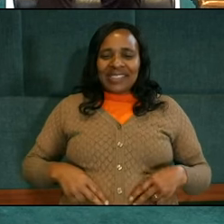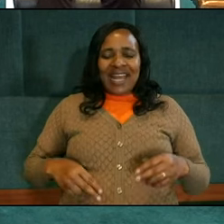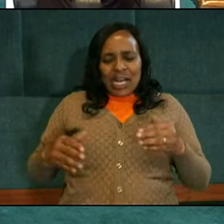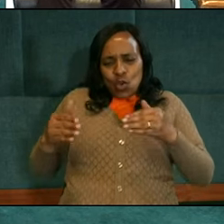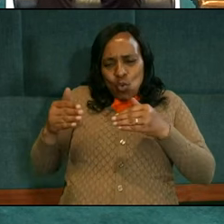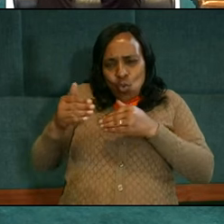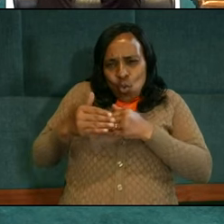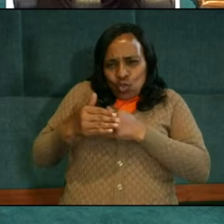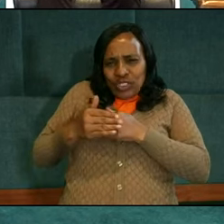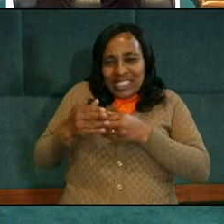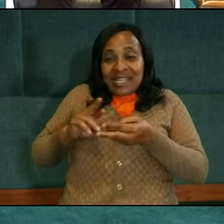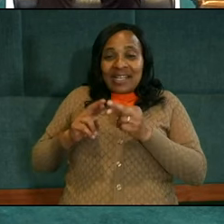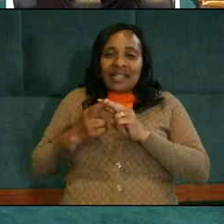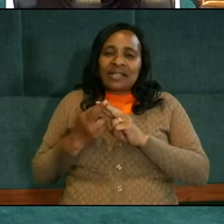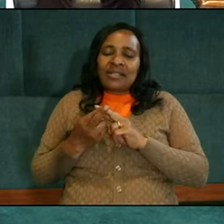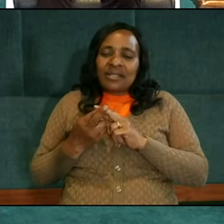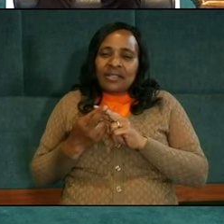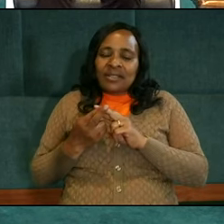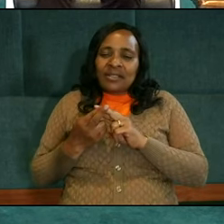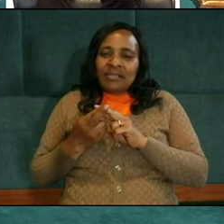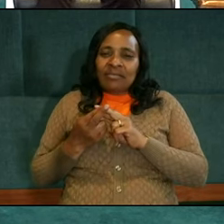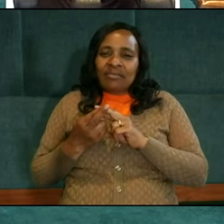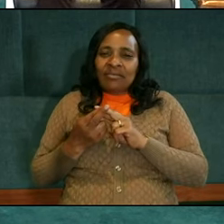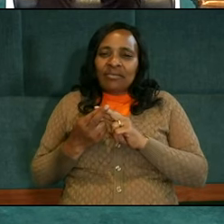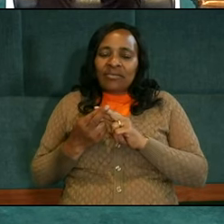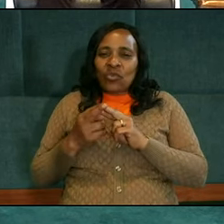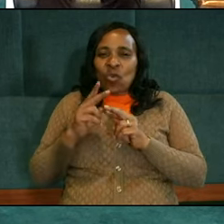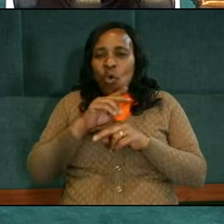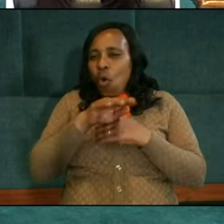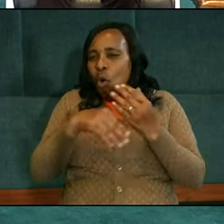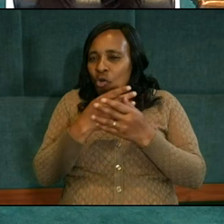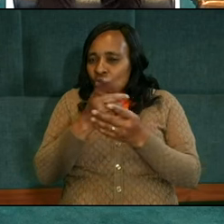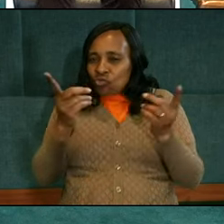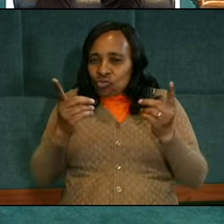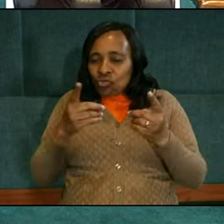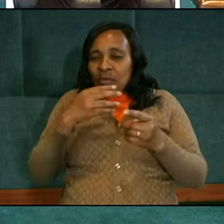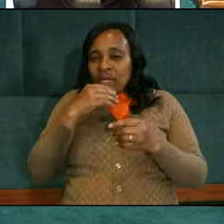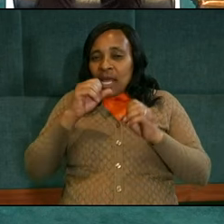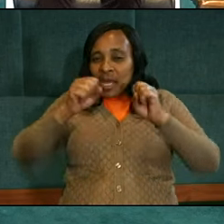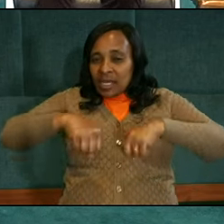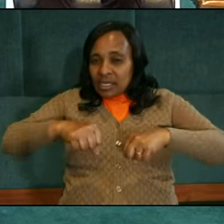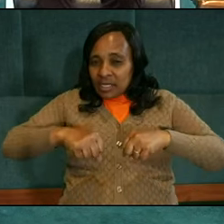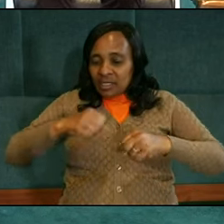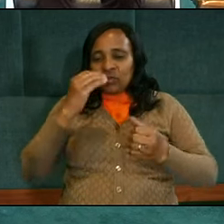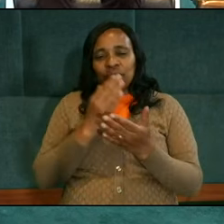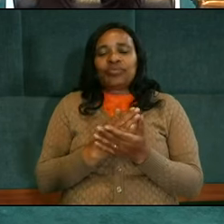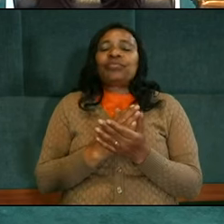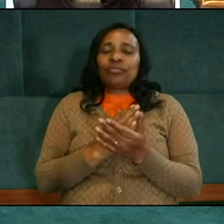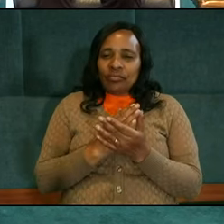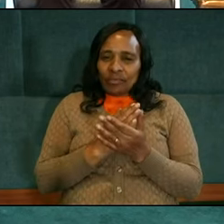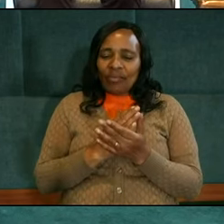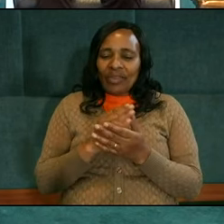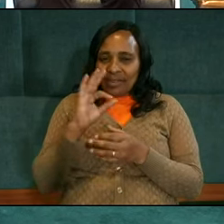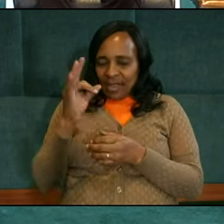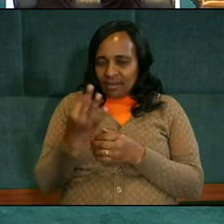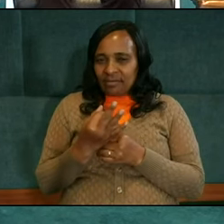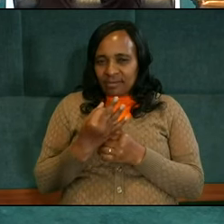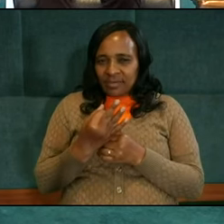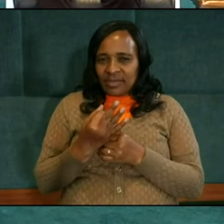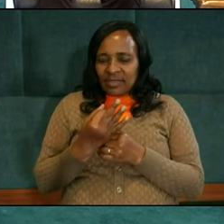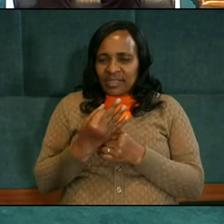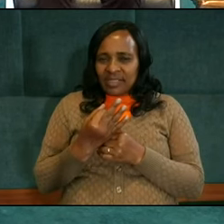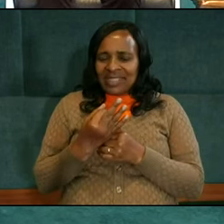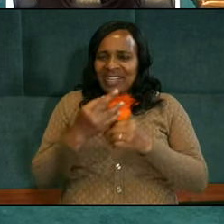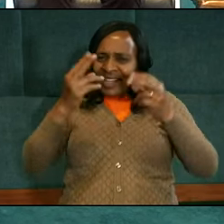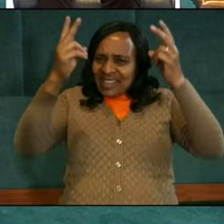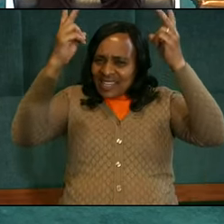closely related. You guys all agree? Yes. That's true? Yes. Okay. The third one being,